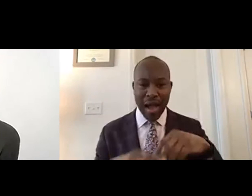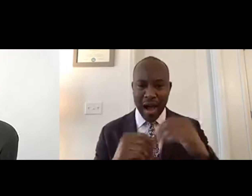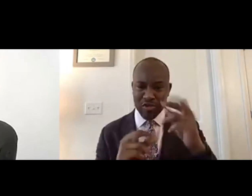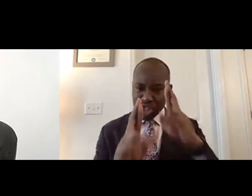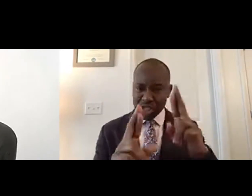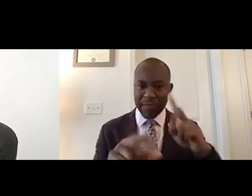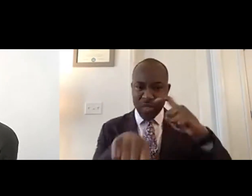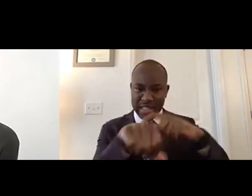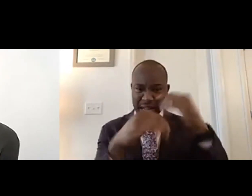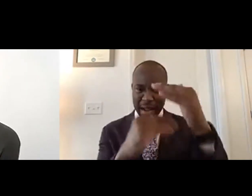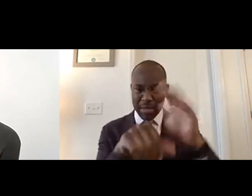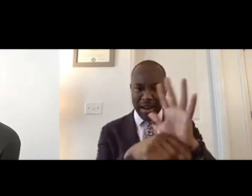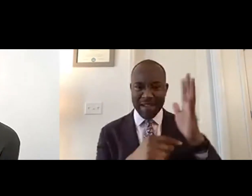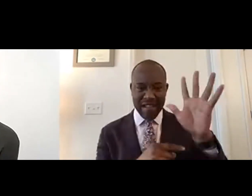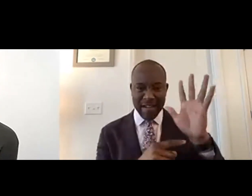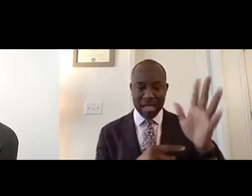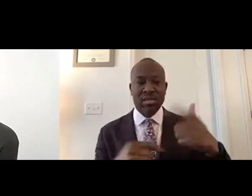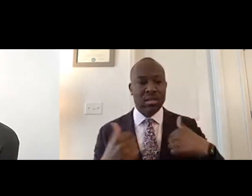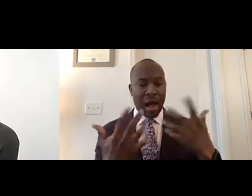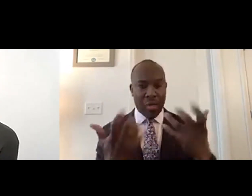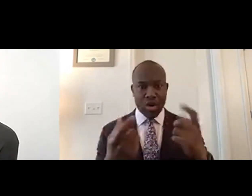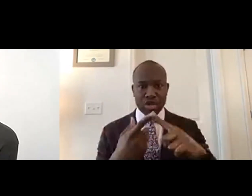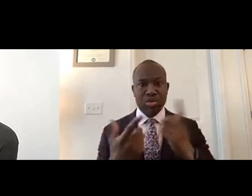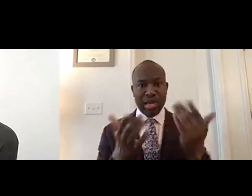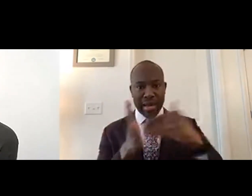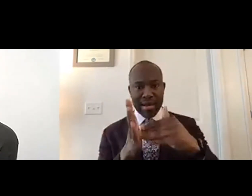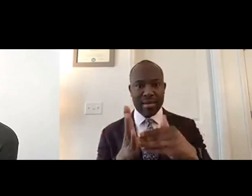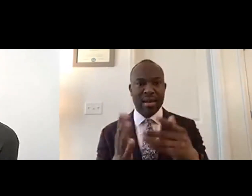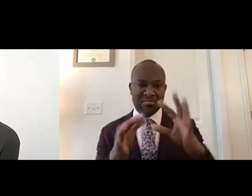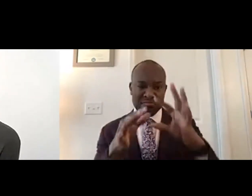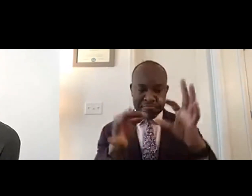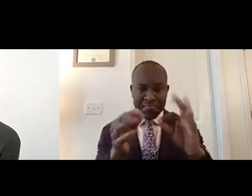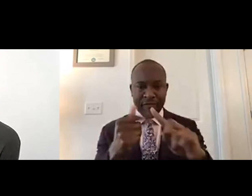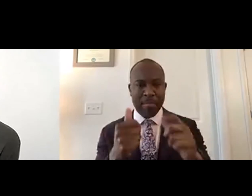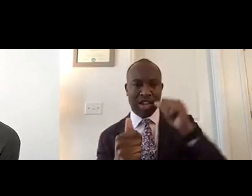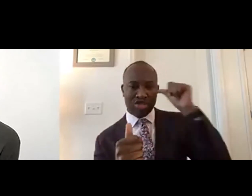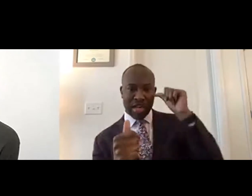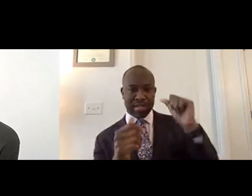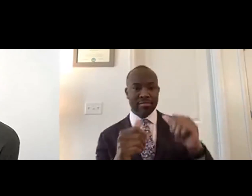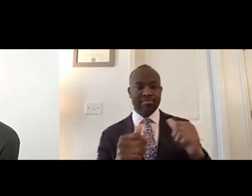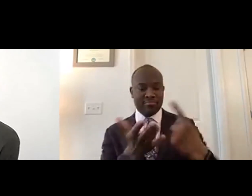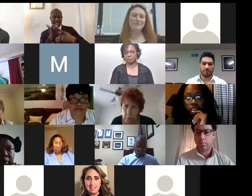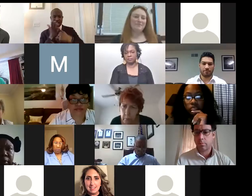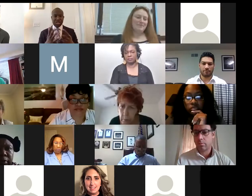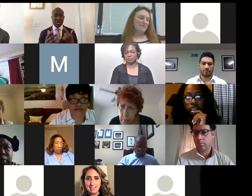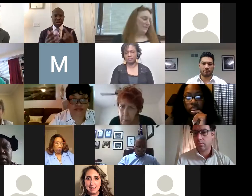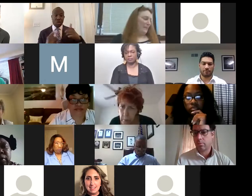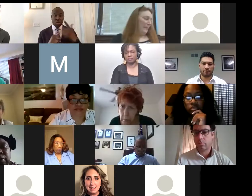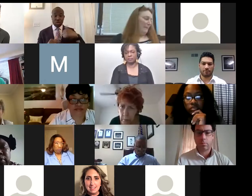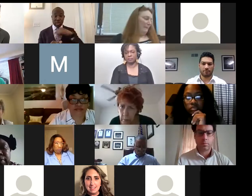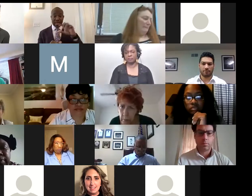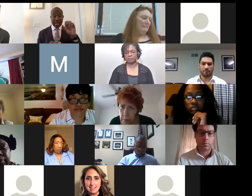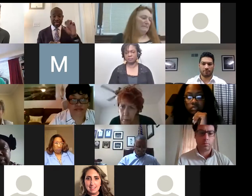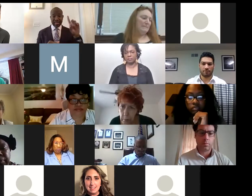Thank you. Good morning, everyone. Out of respect for the time limit of 5 minutes, I want to again briefly share what I